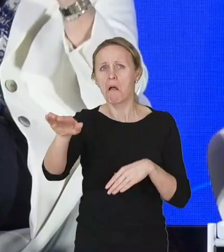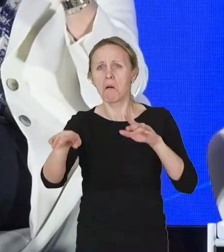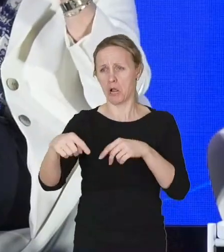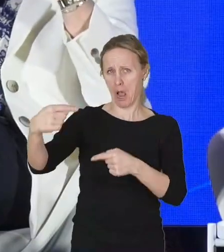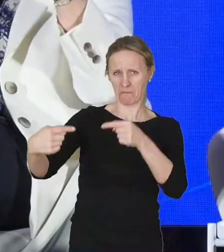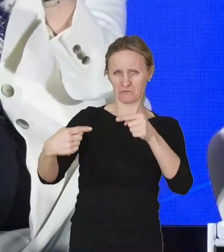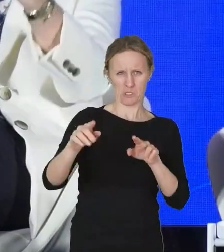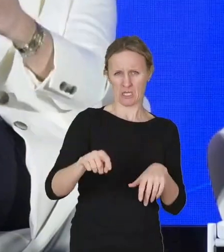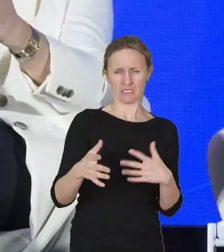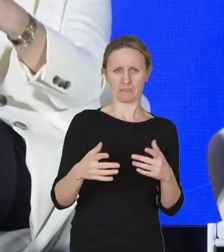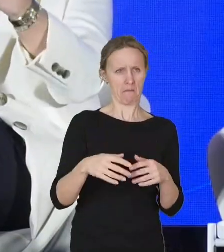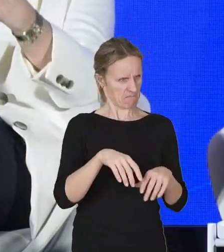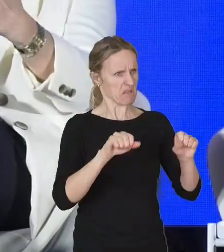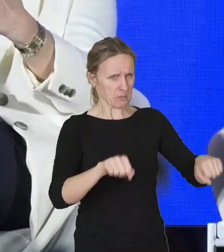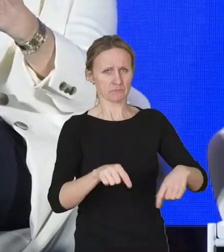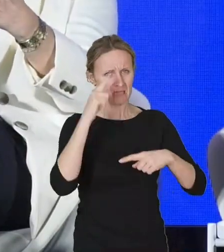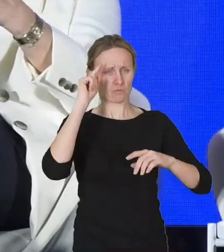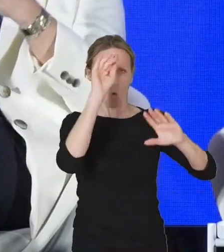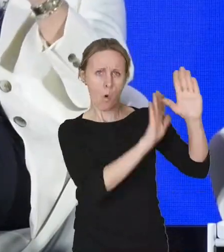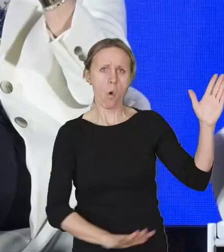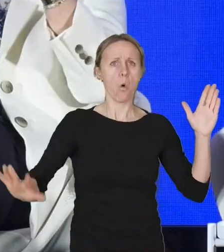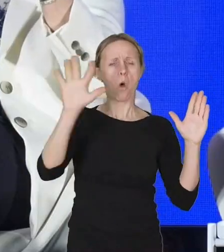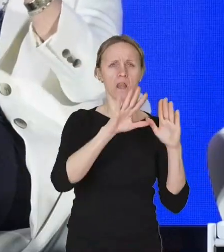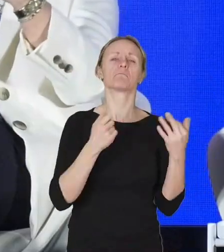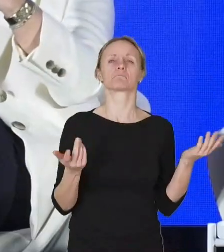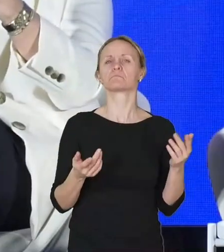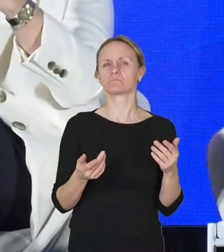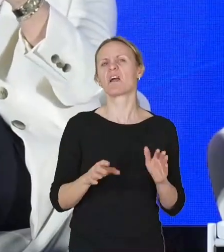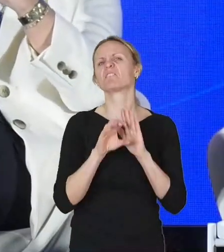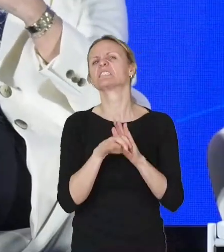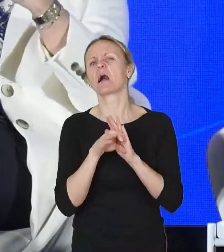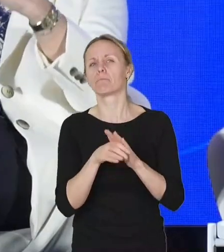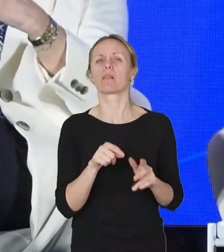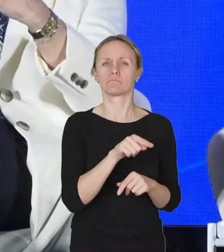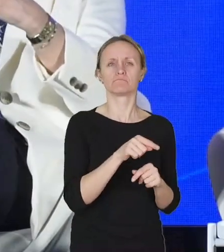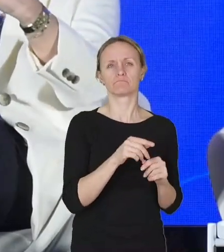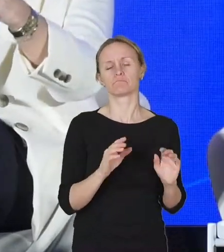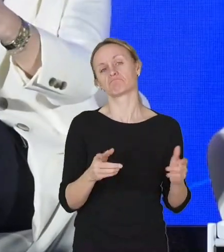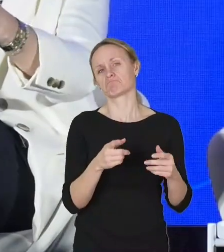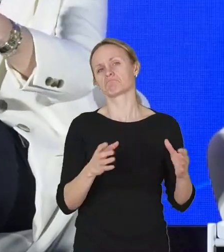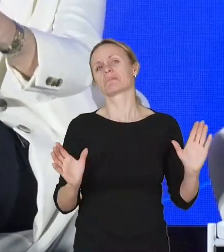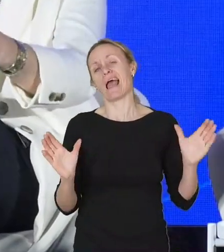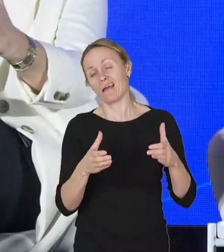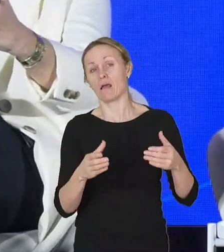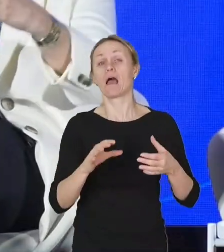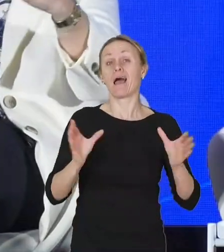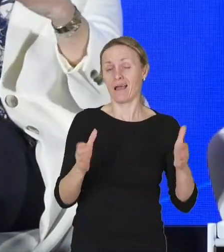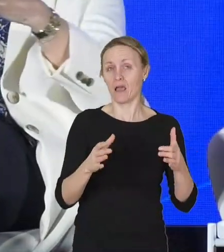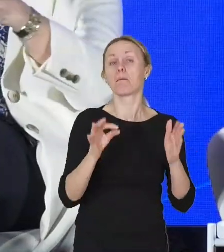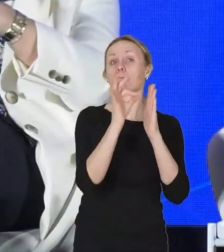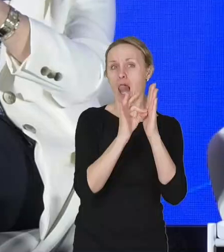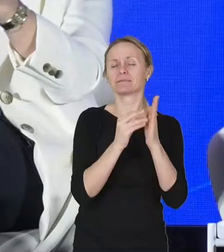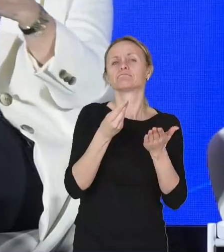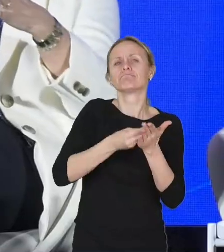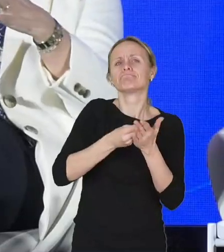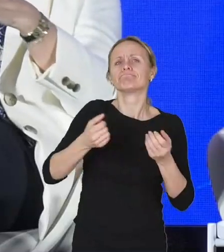policies, of course you project that at a global scale. So the global dimension comes from the interplay of all this,